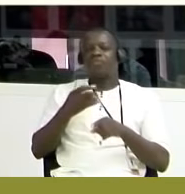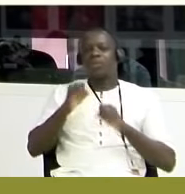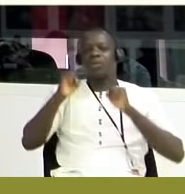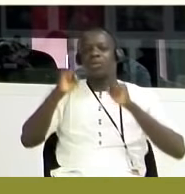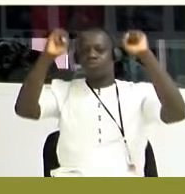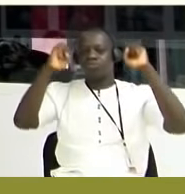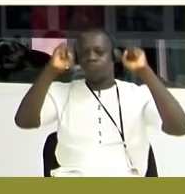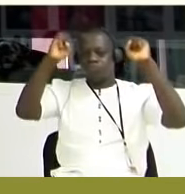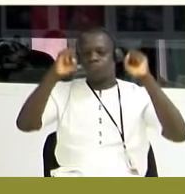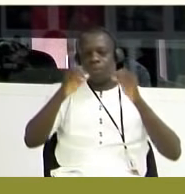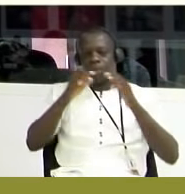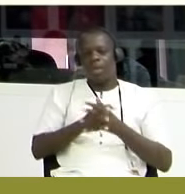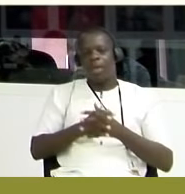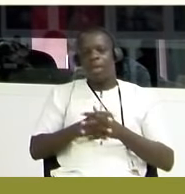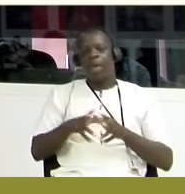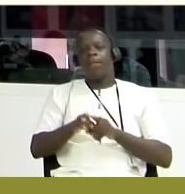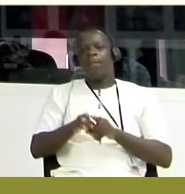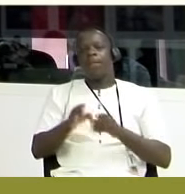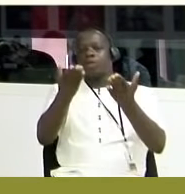students.